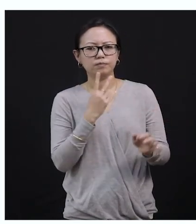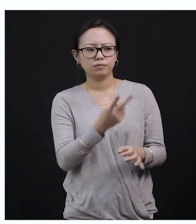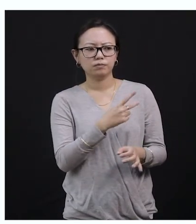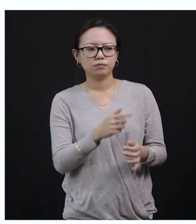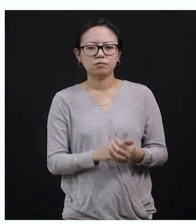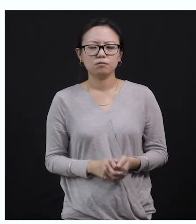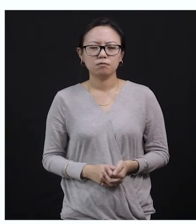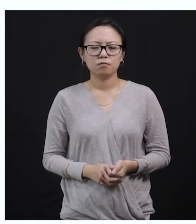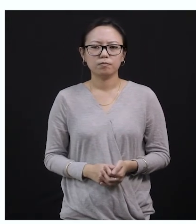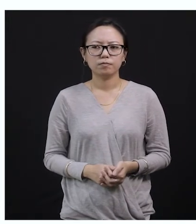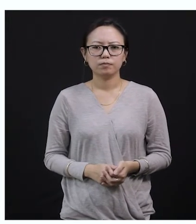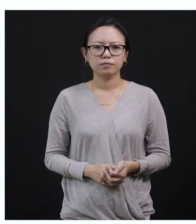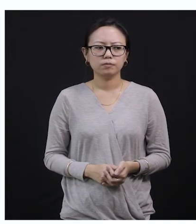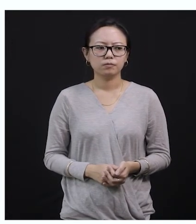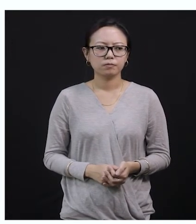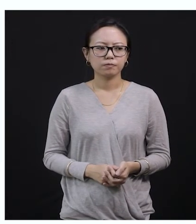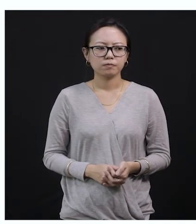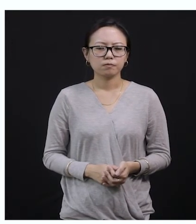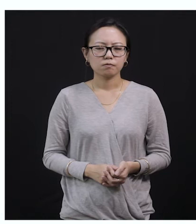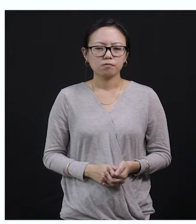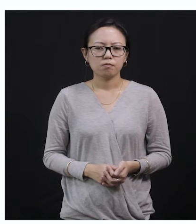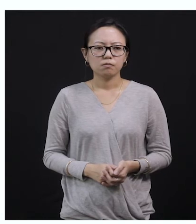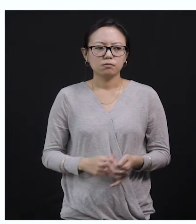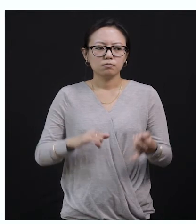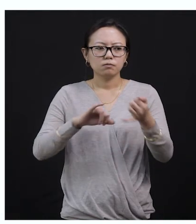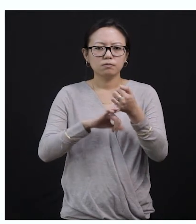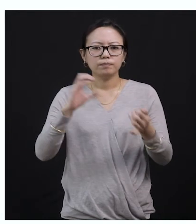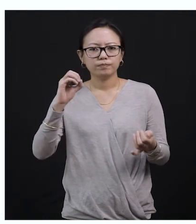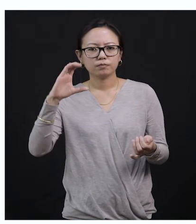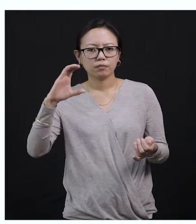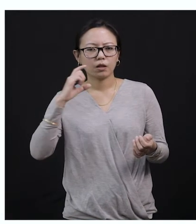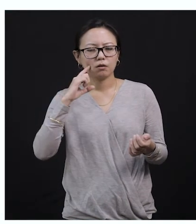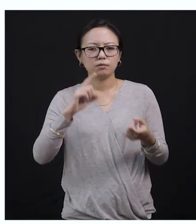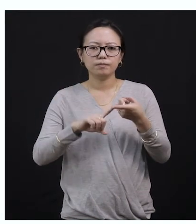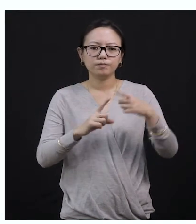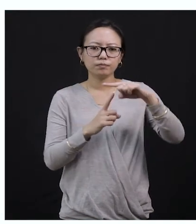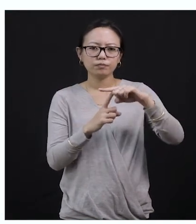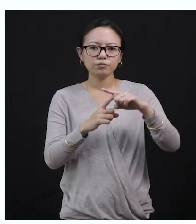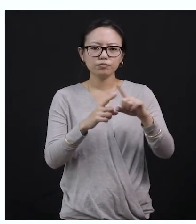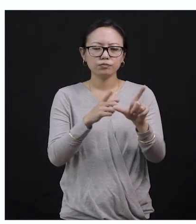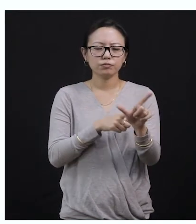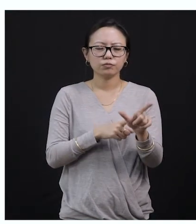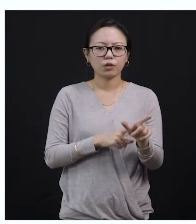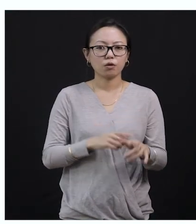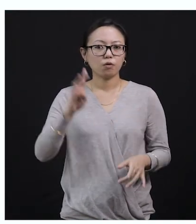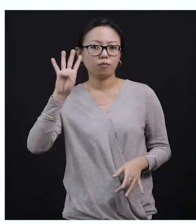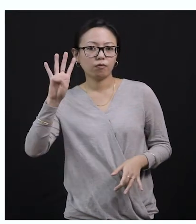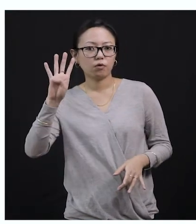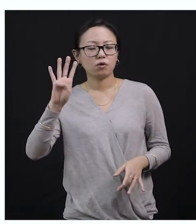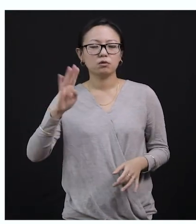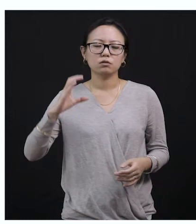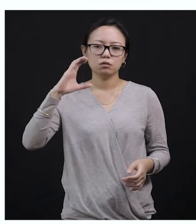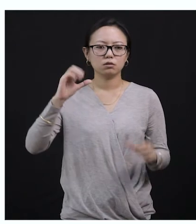will explain to you. So the society was divided into four castes, right? So these were how